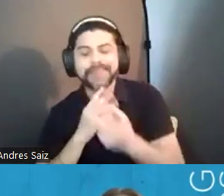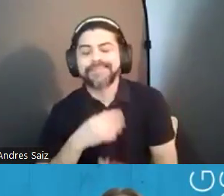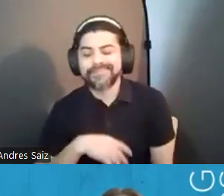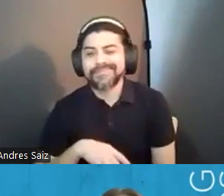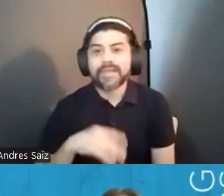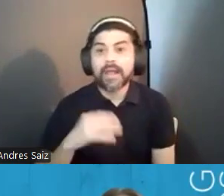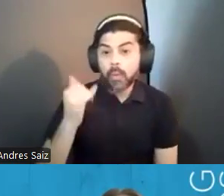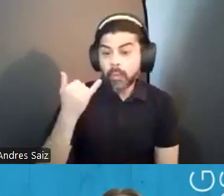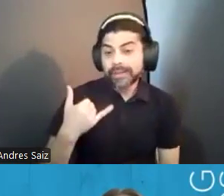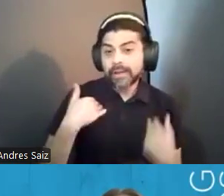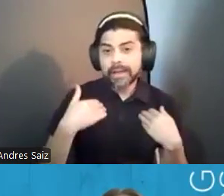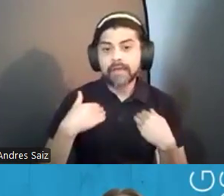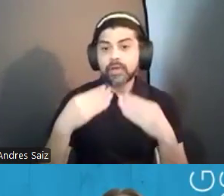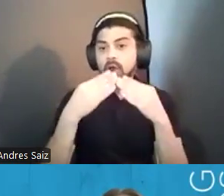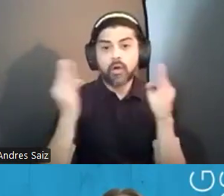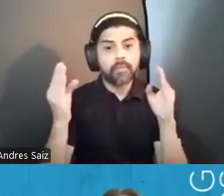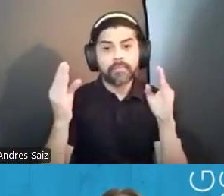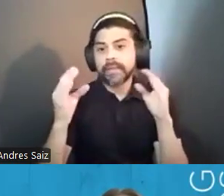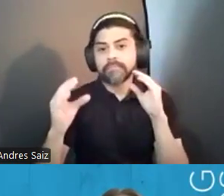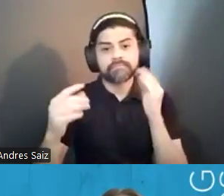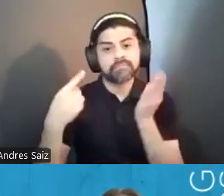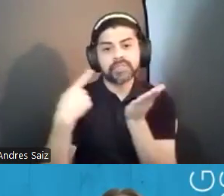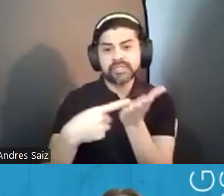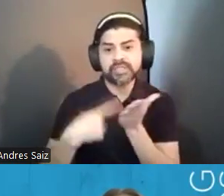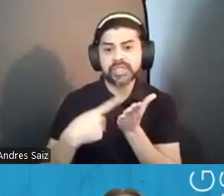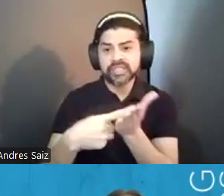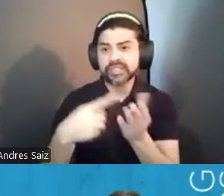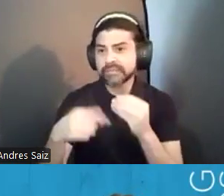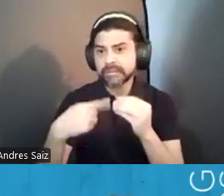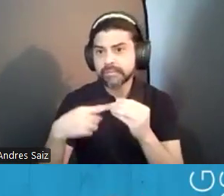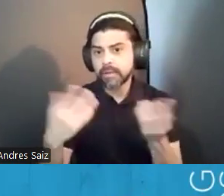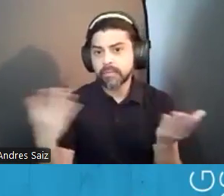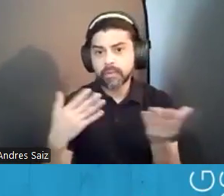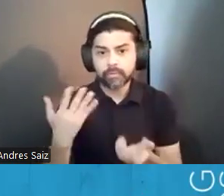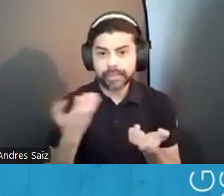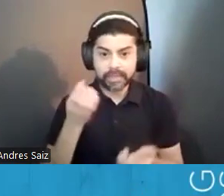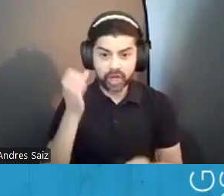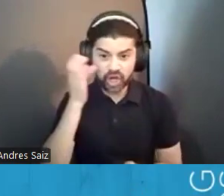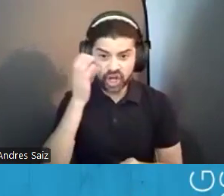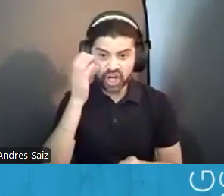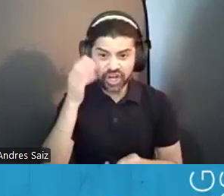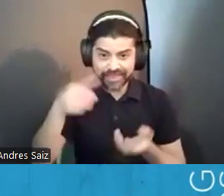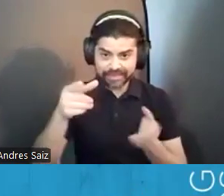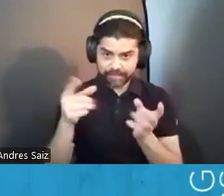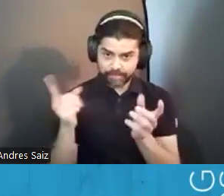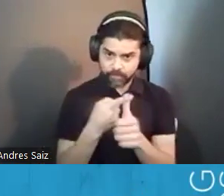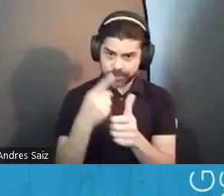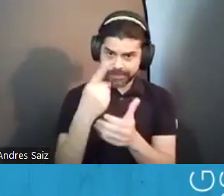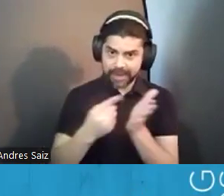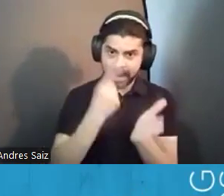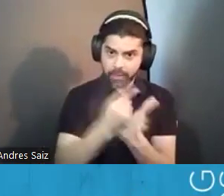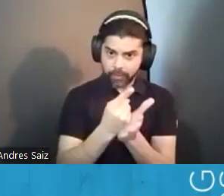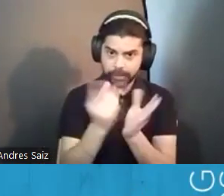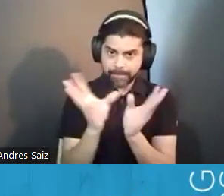open conversation about things that we heard in the first hour of the meeting. Then we're going to move into a